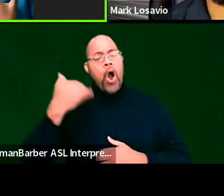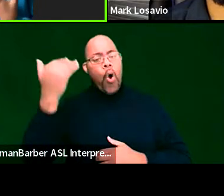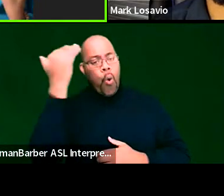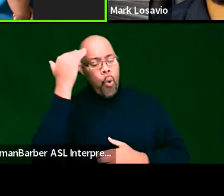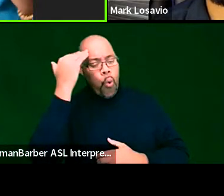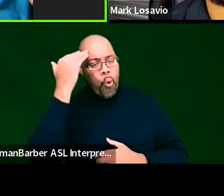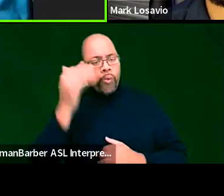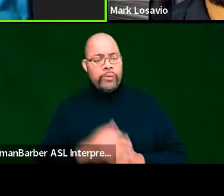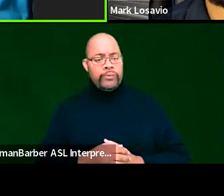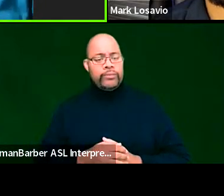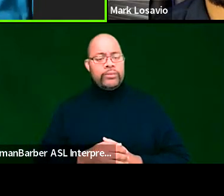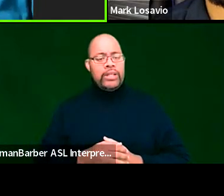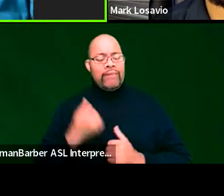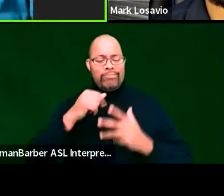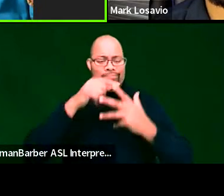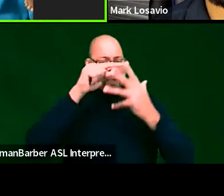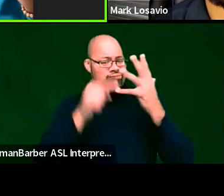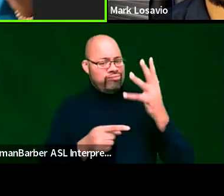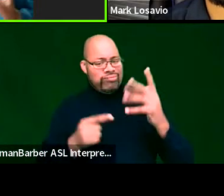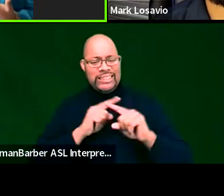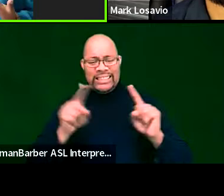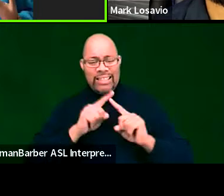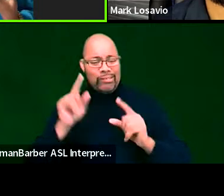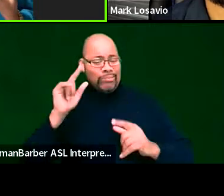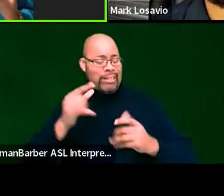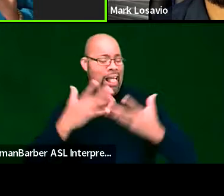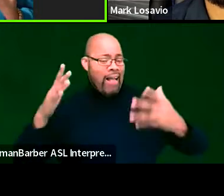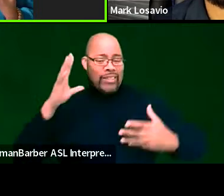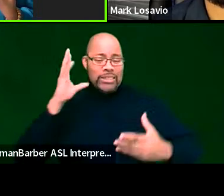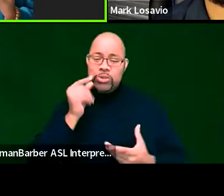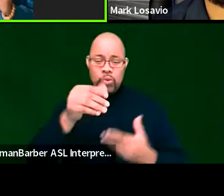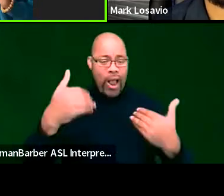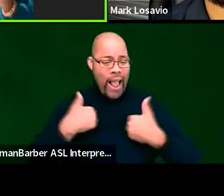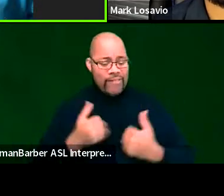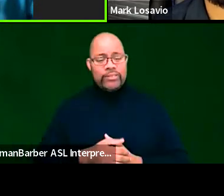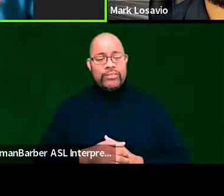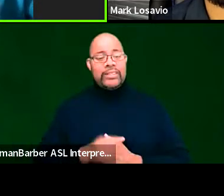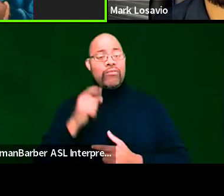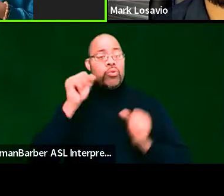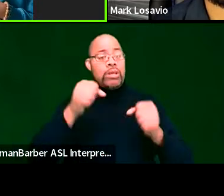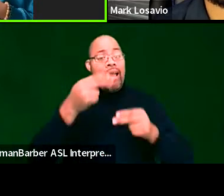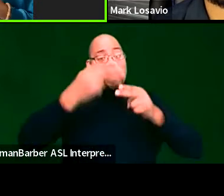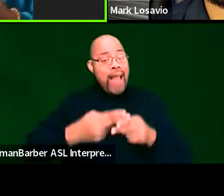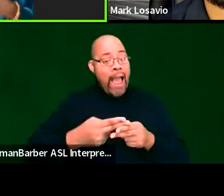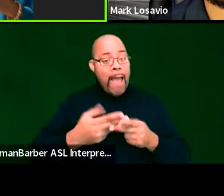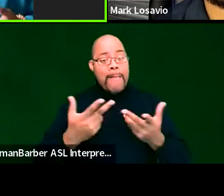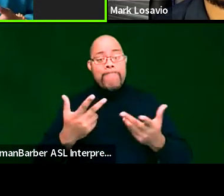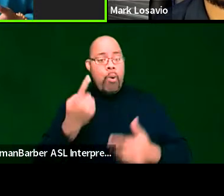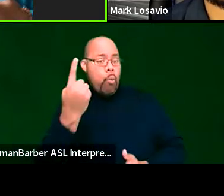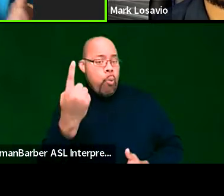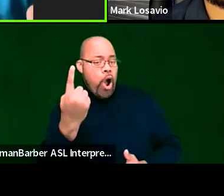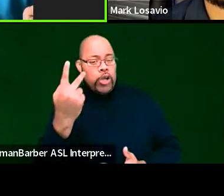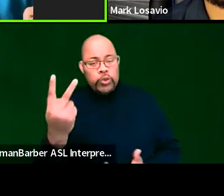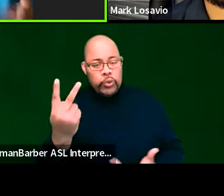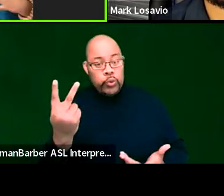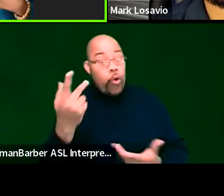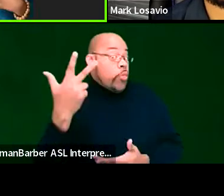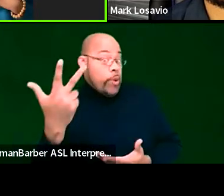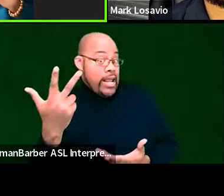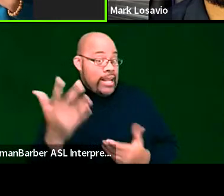there's a plethora of like crazy experiences that you have, so if you can name like one or two or